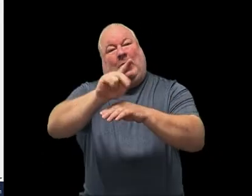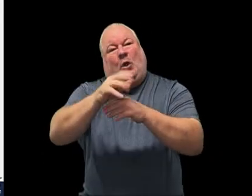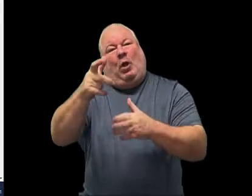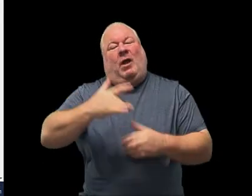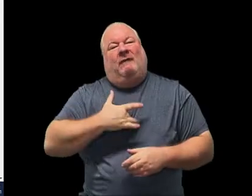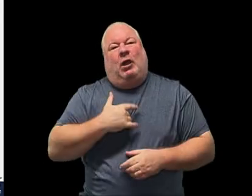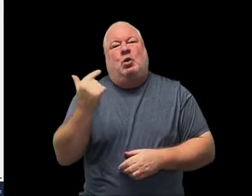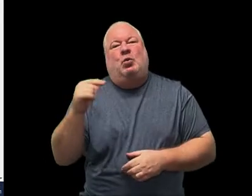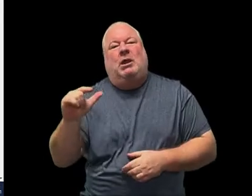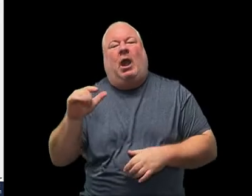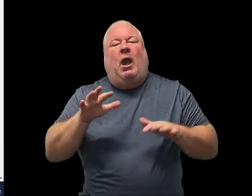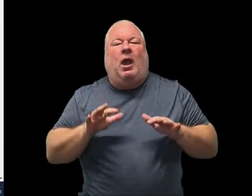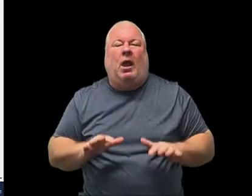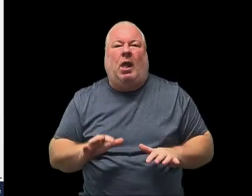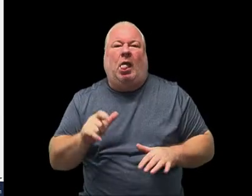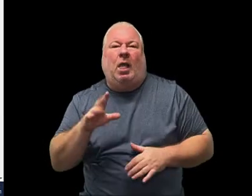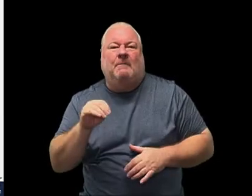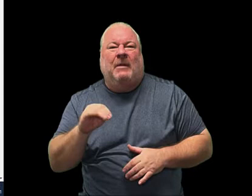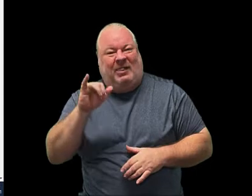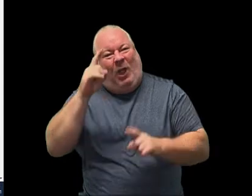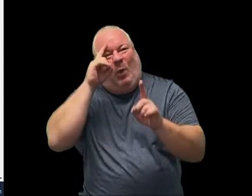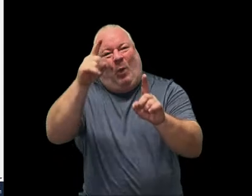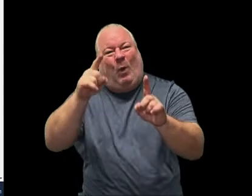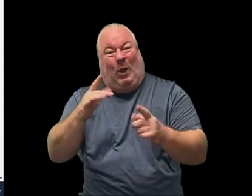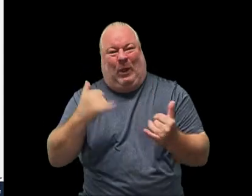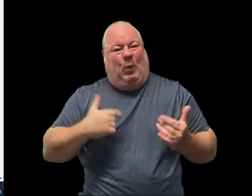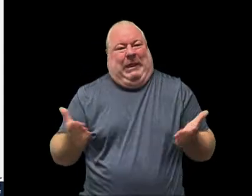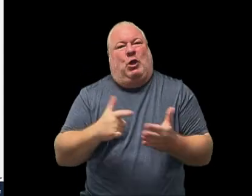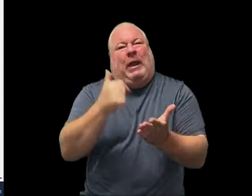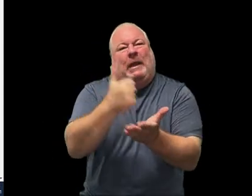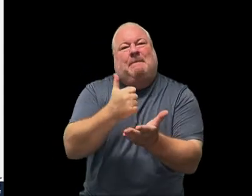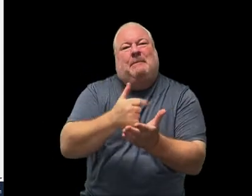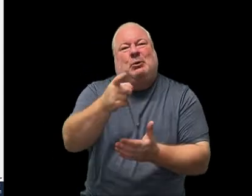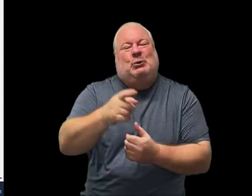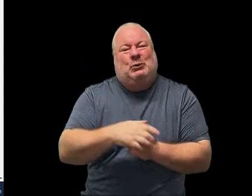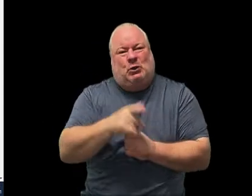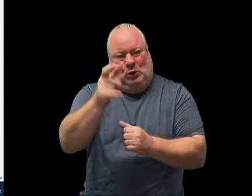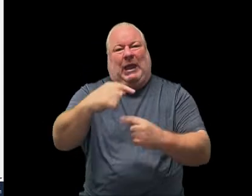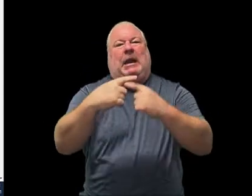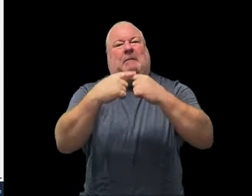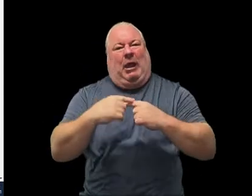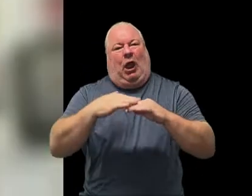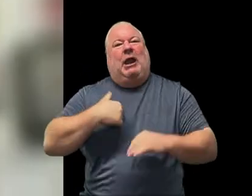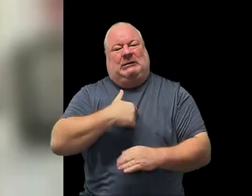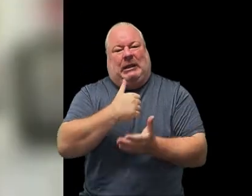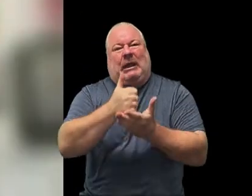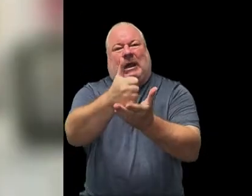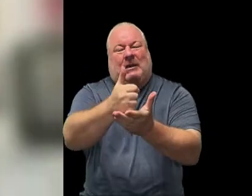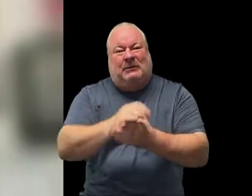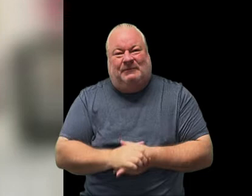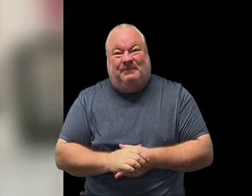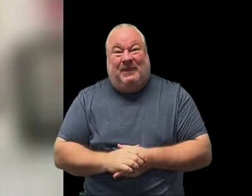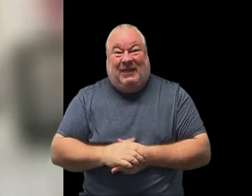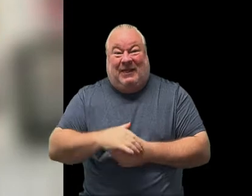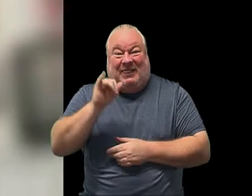is our report for today. We have 111. I hope the next time we see this report, we have